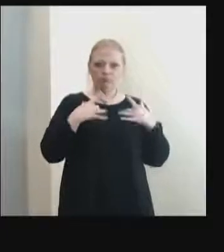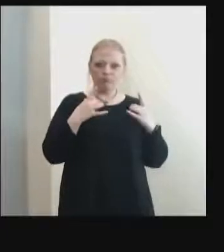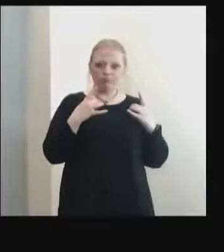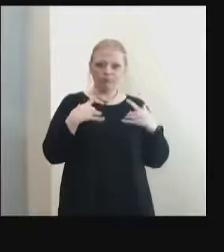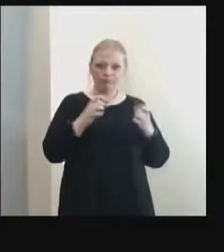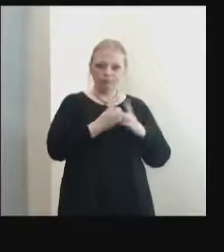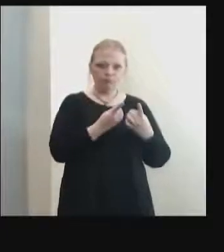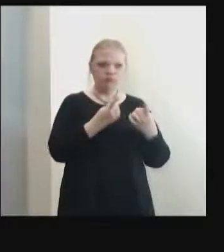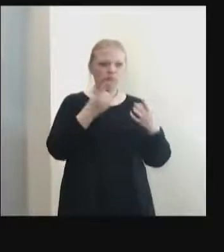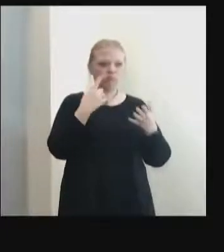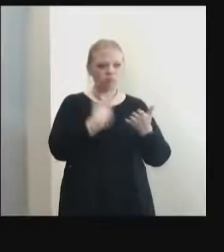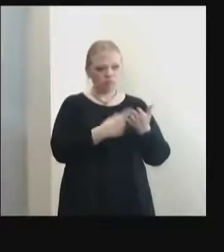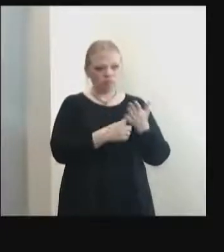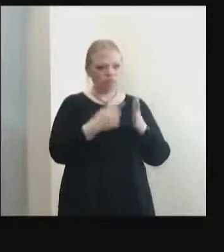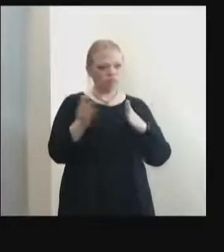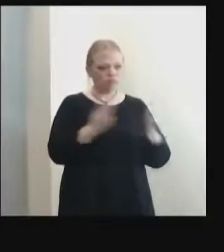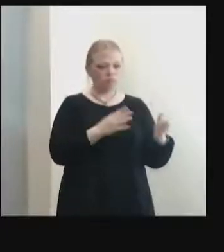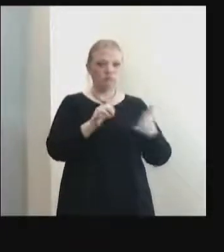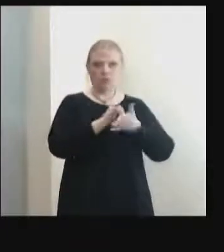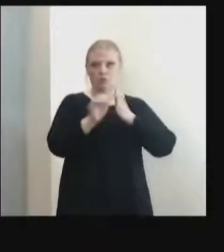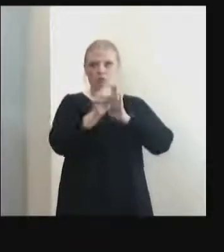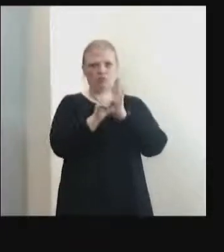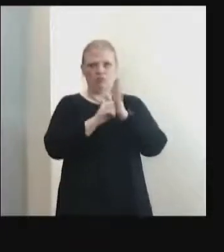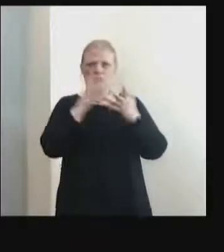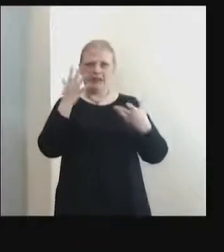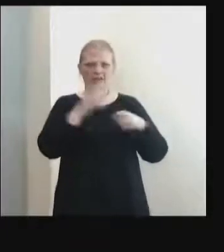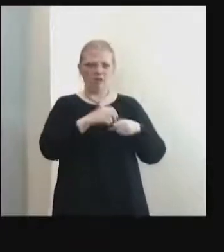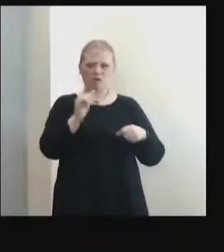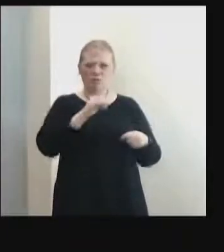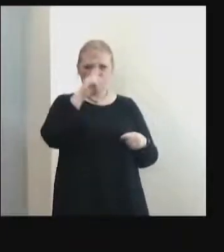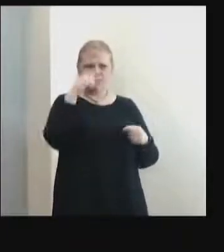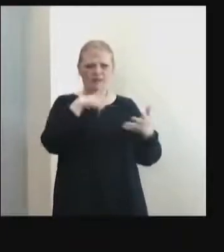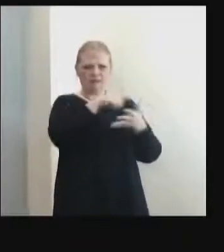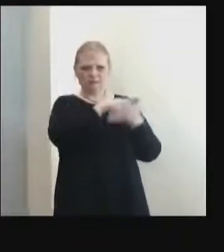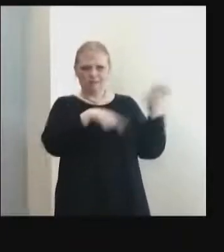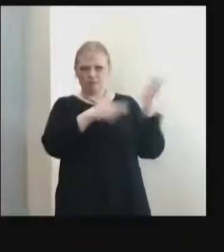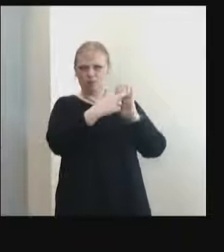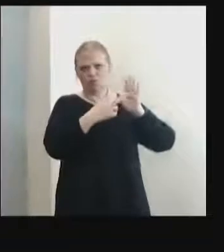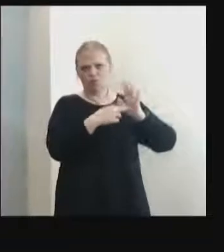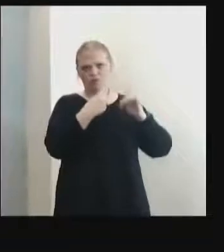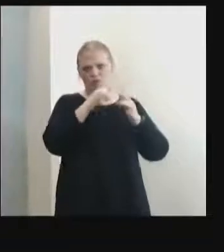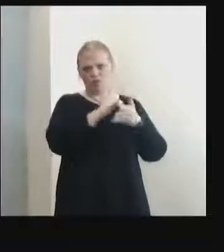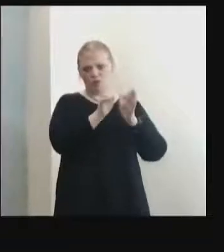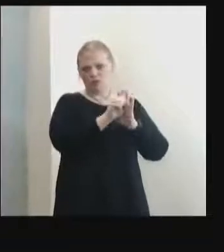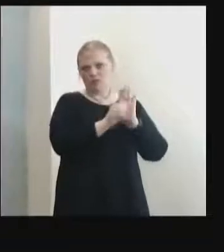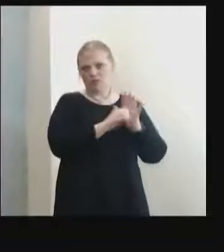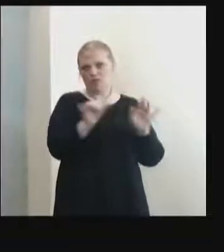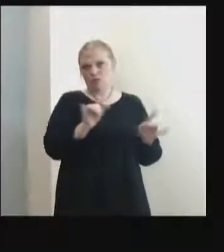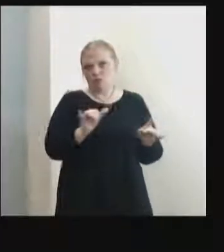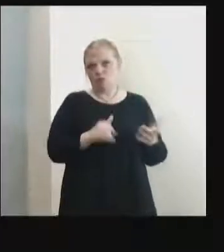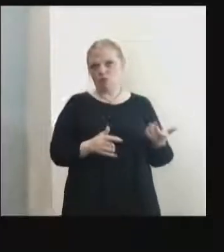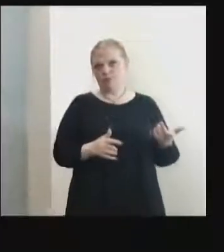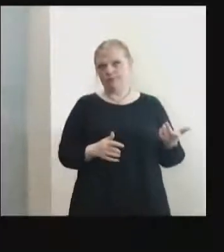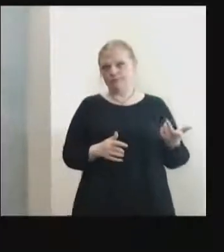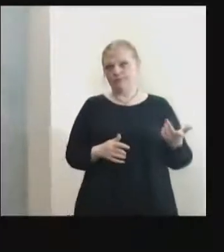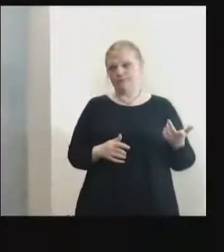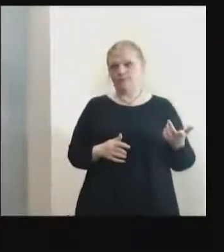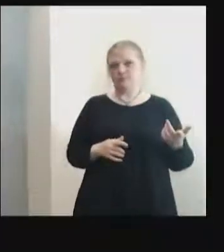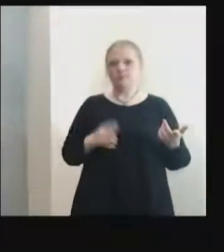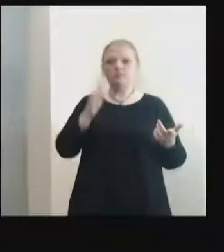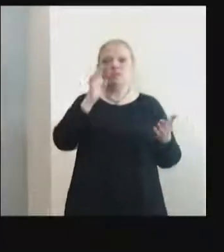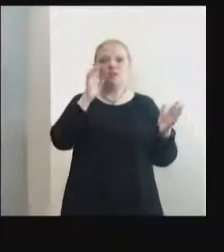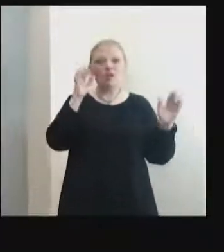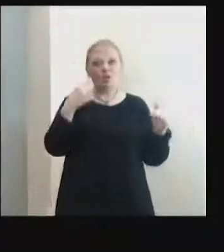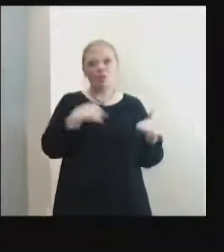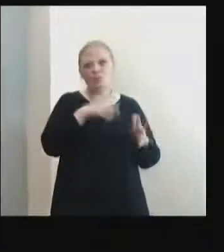plan of how to do it. And of course, New York State will be involved, because there will be parameters that will be set by New York State for these larger events. I would certainly hope we could